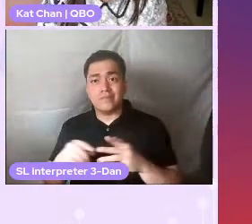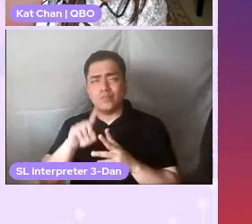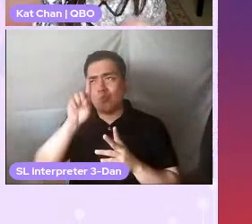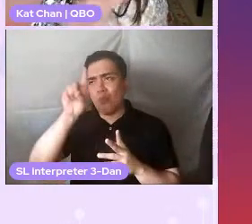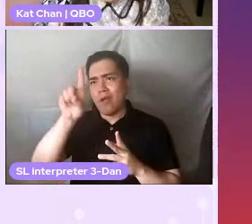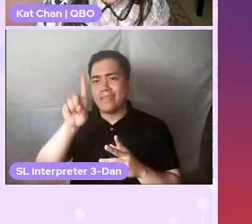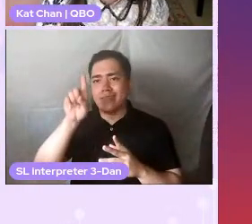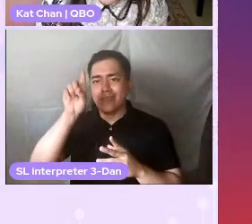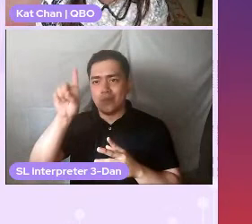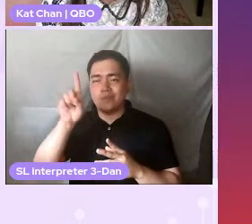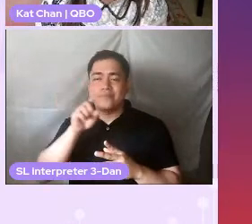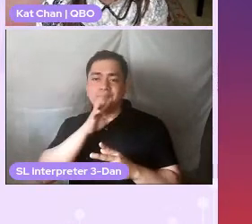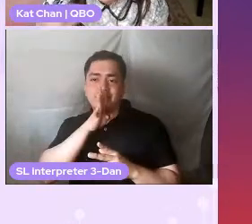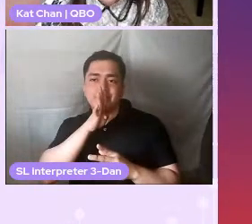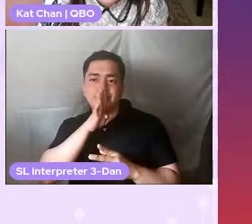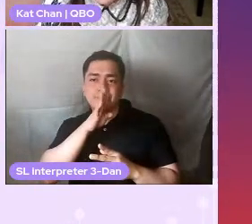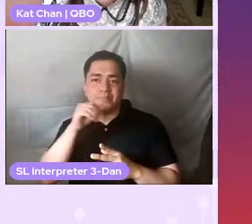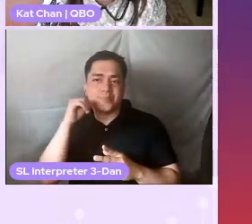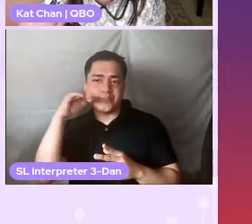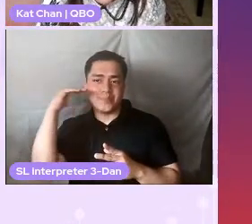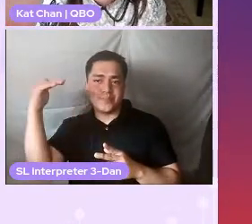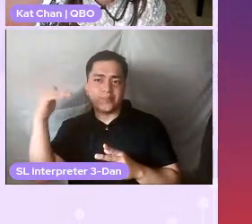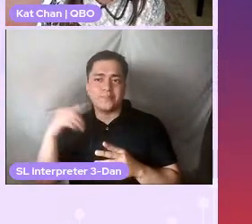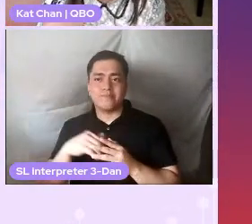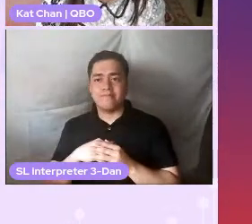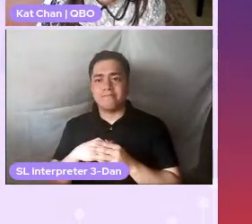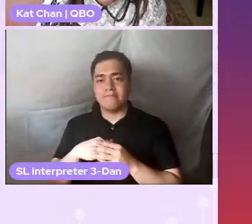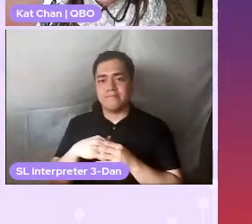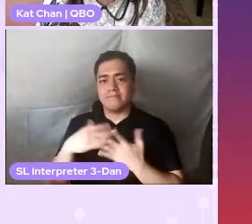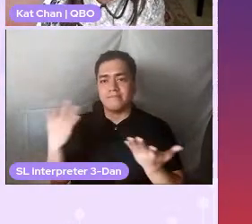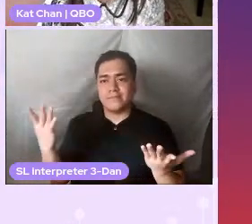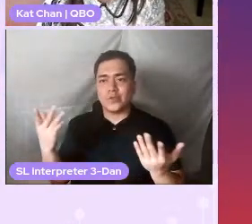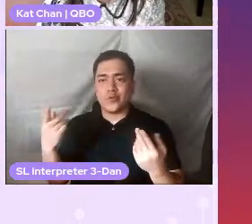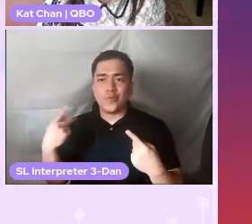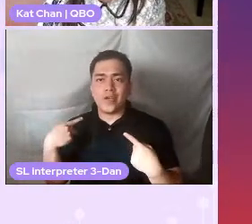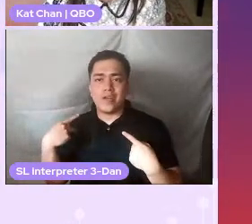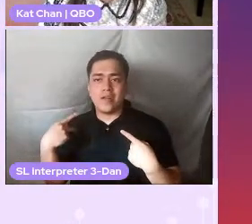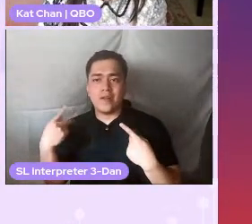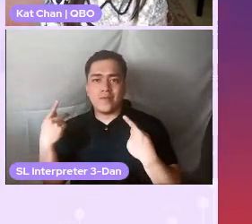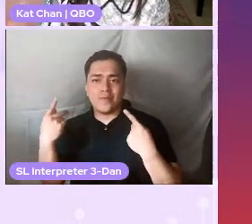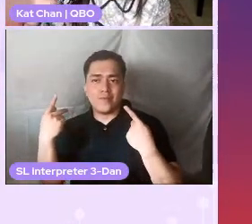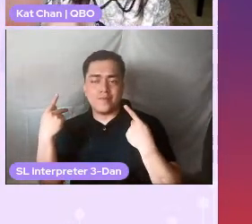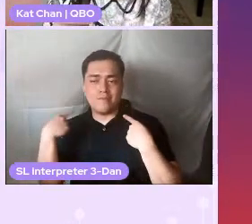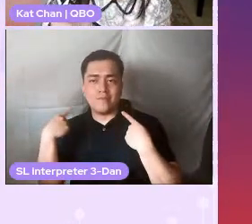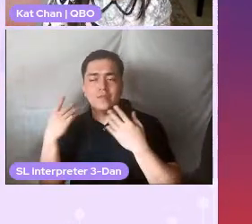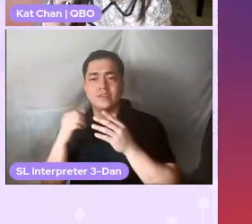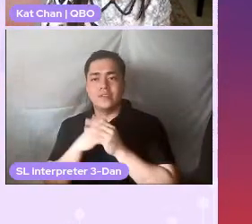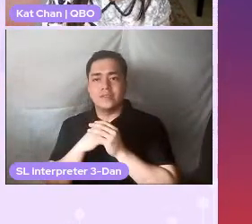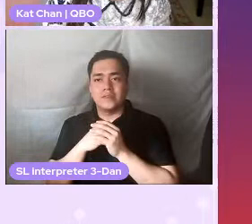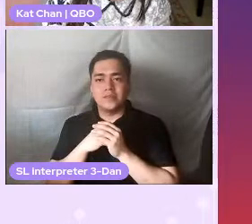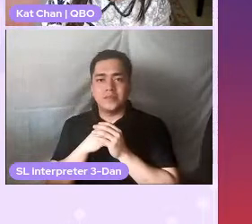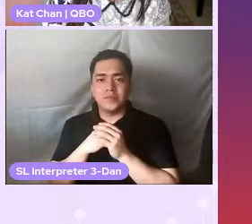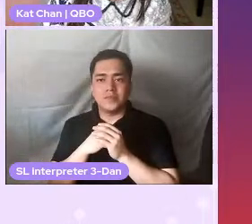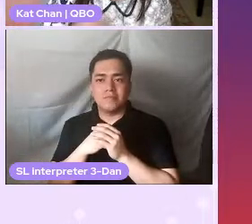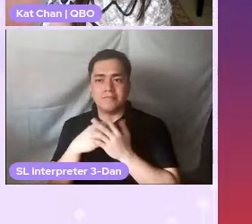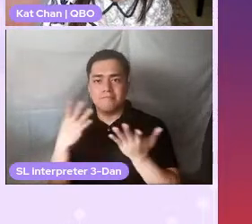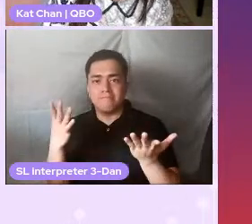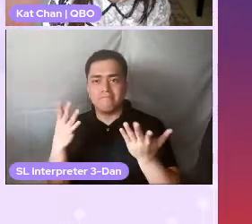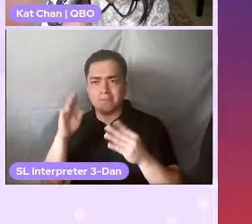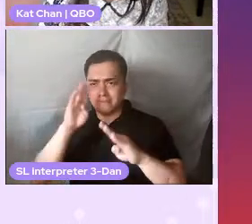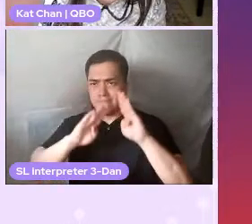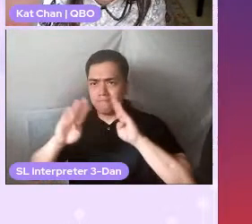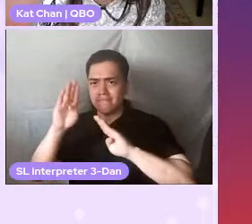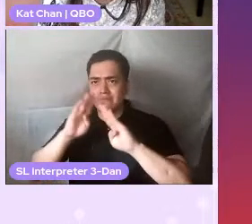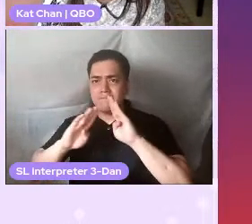kung ano yan, kung panel yan, may isa at least na judge or na mentor, right? So sometimes, mas the bigger problem pa nga is that there are